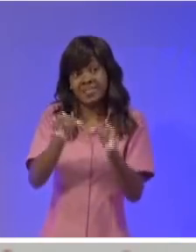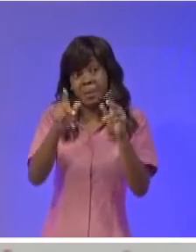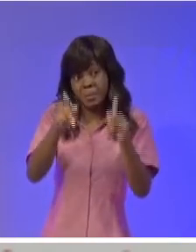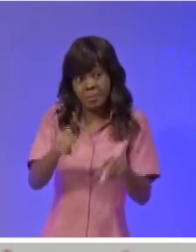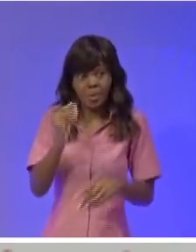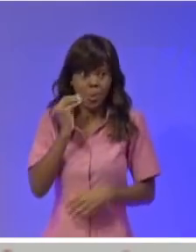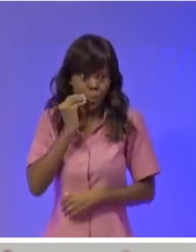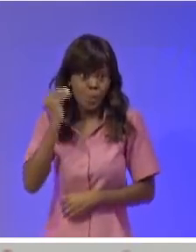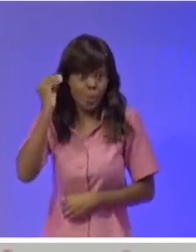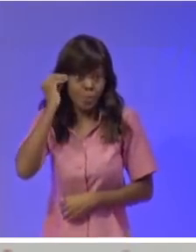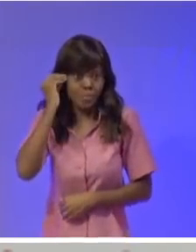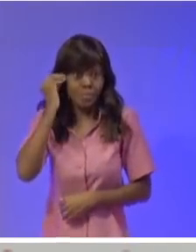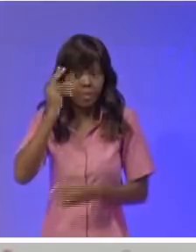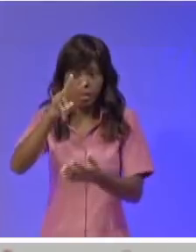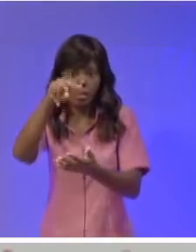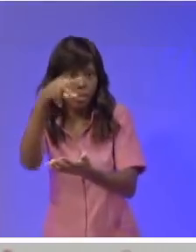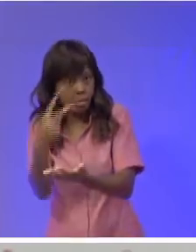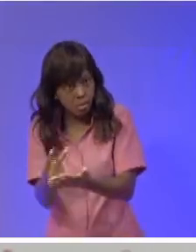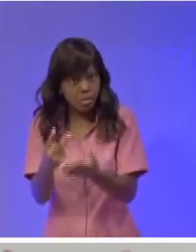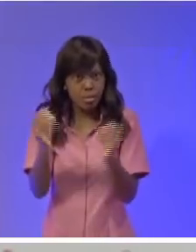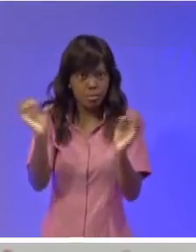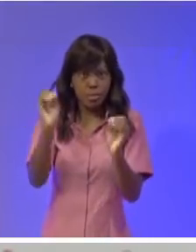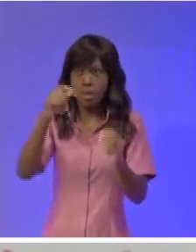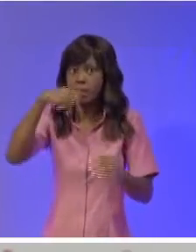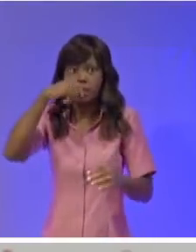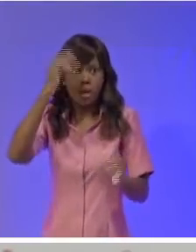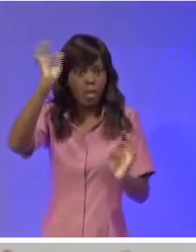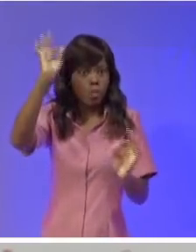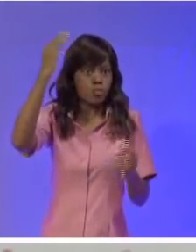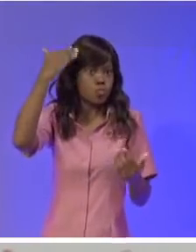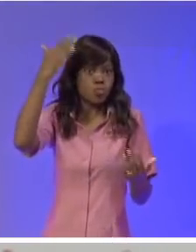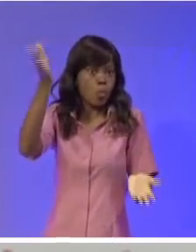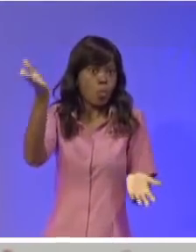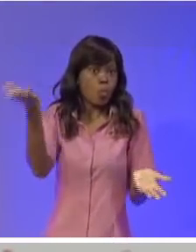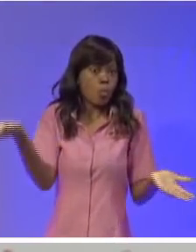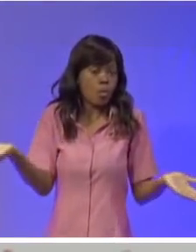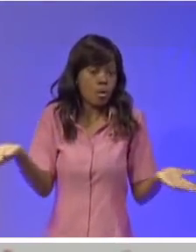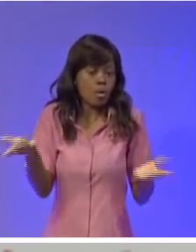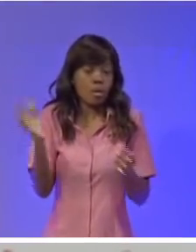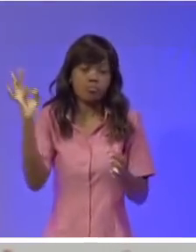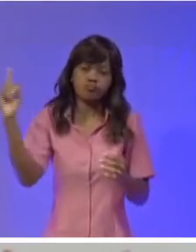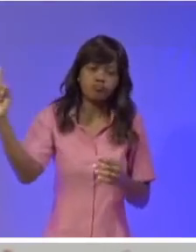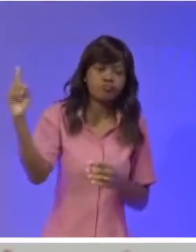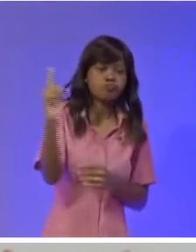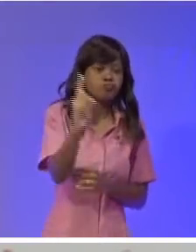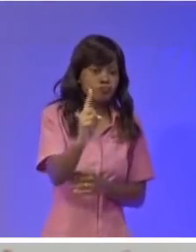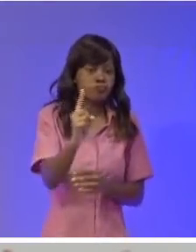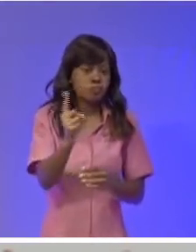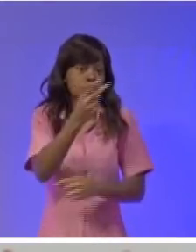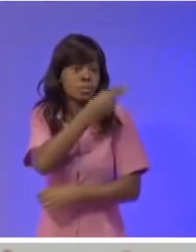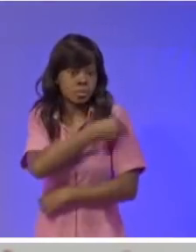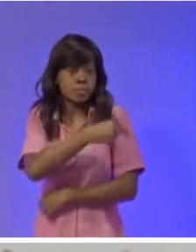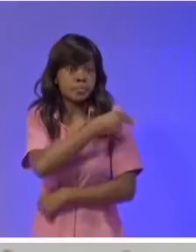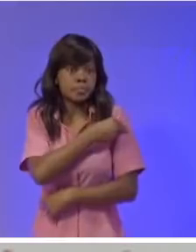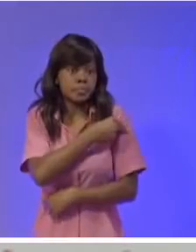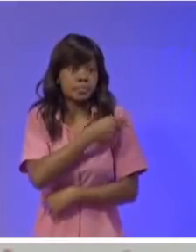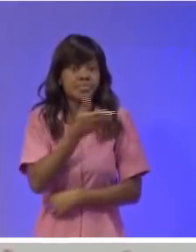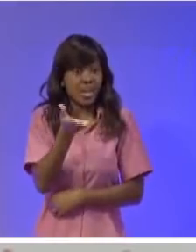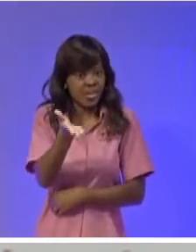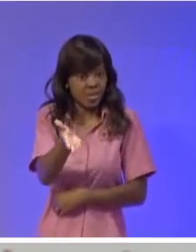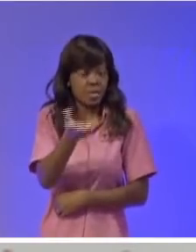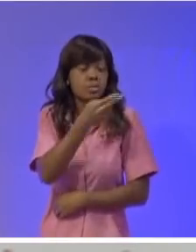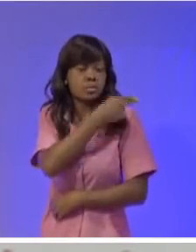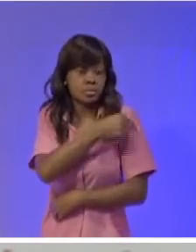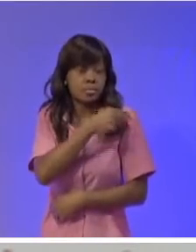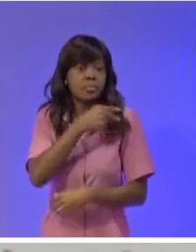been swabbed before, they don't know the status. What happens is when they come in and they're brought into the institutions, they are swabbed at that point, and we